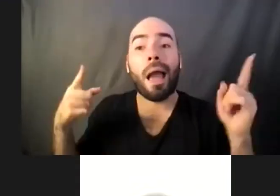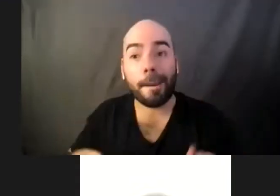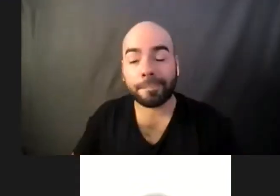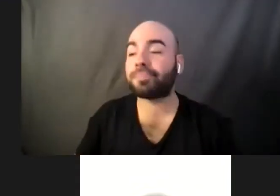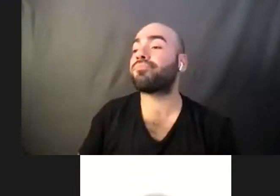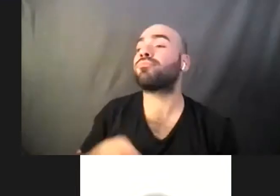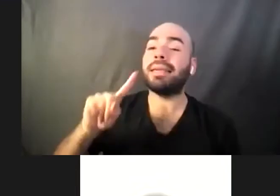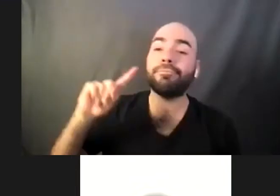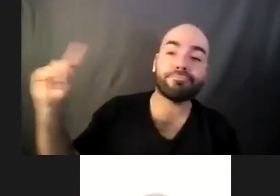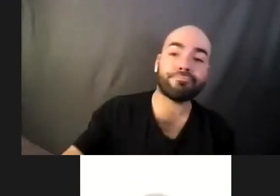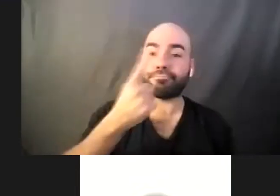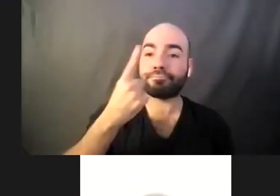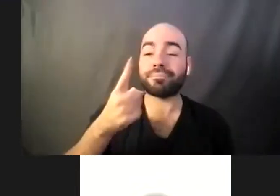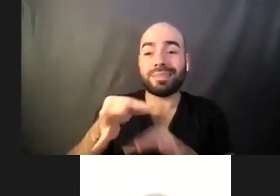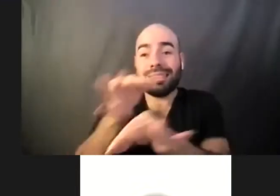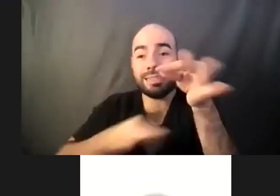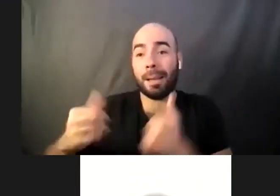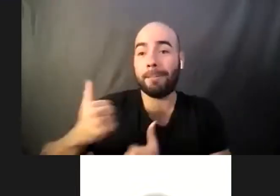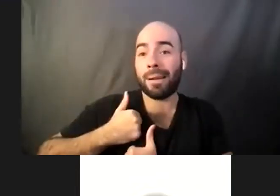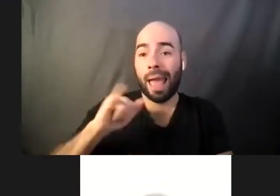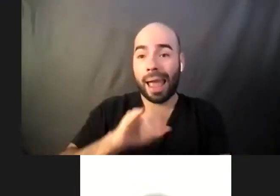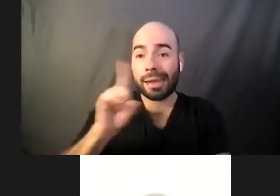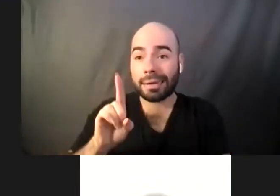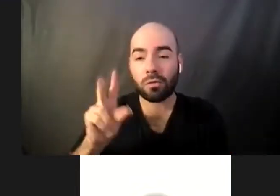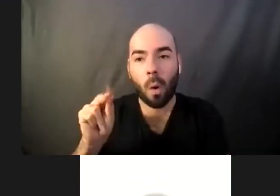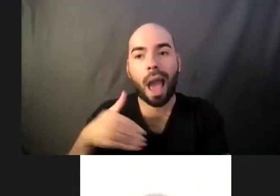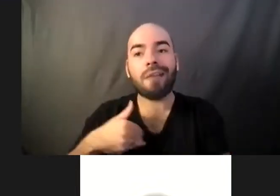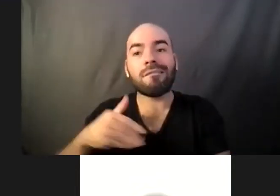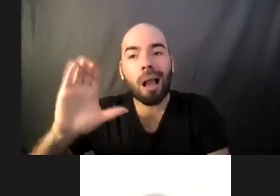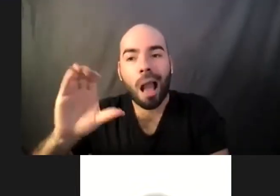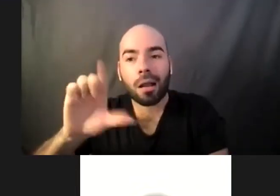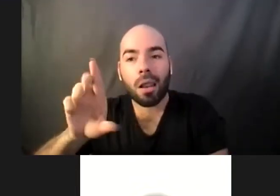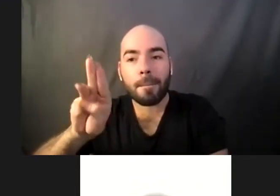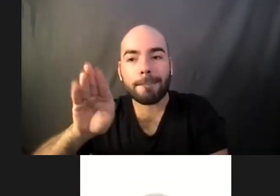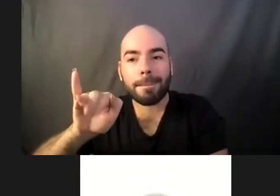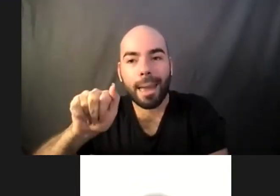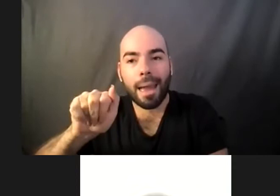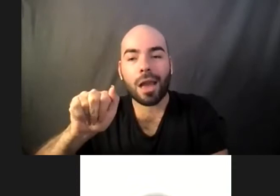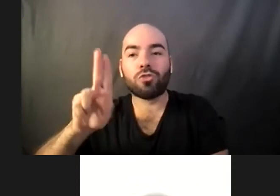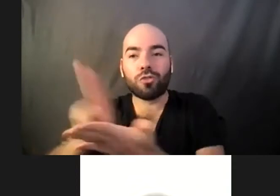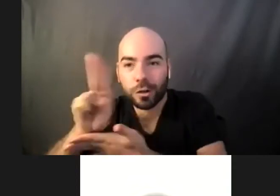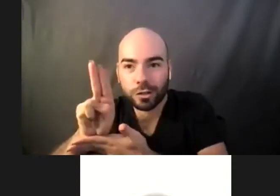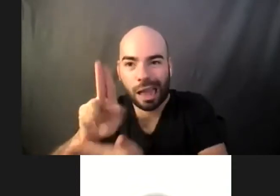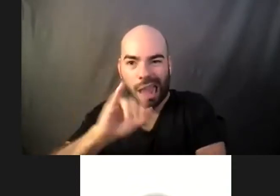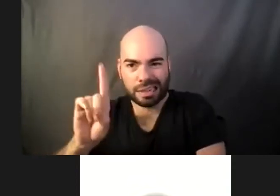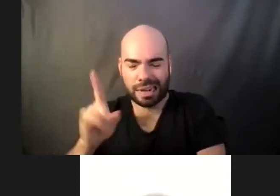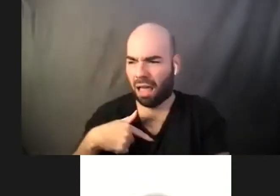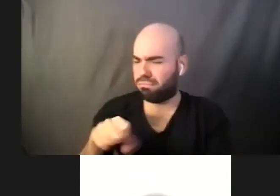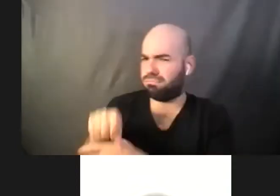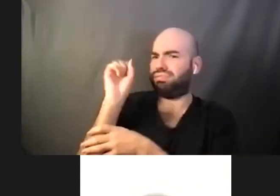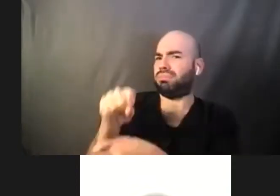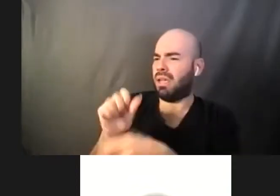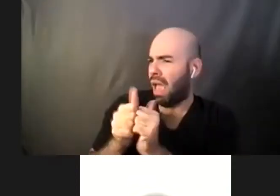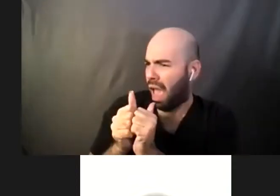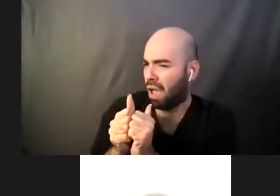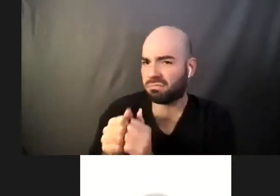having his military ID, he had a Columbia University ID, and I couldn't believe it. I was like, how did you get this? And he's like, well, I go to school there.